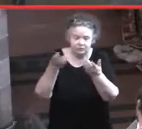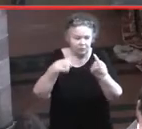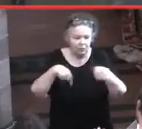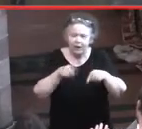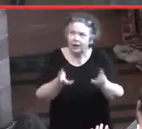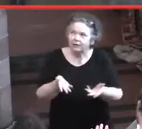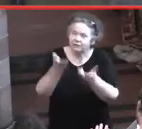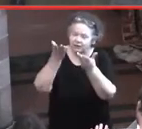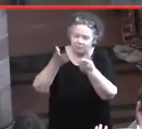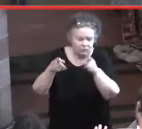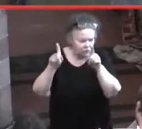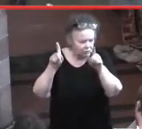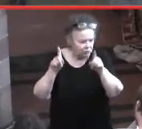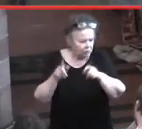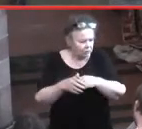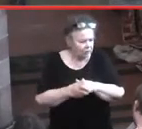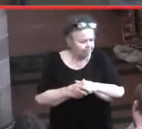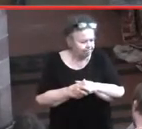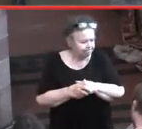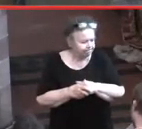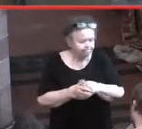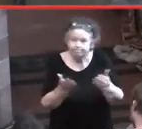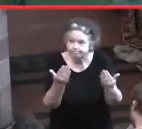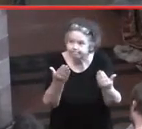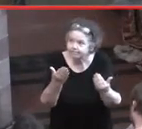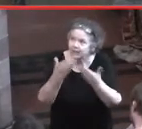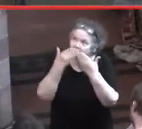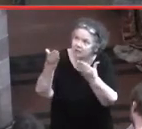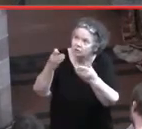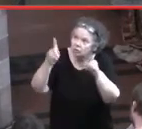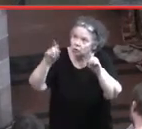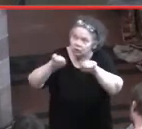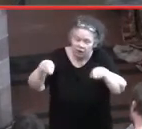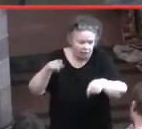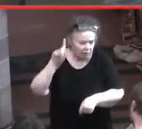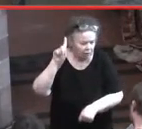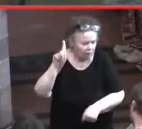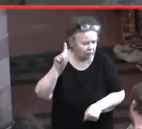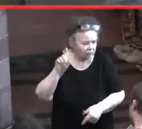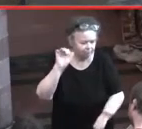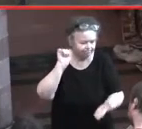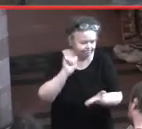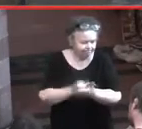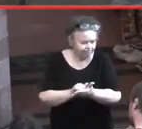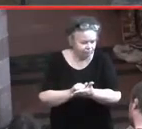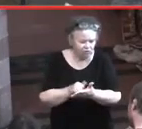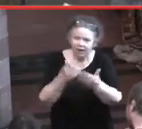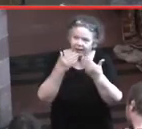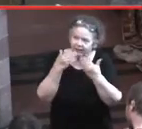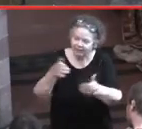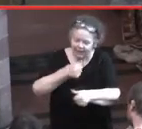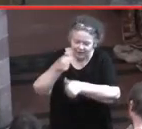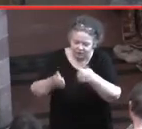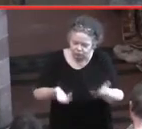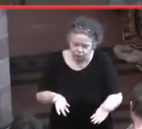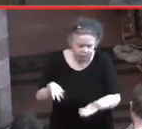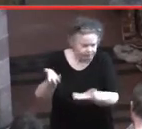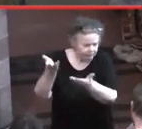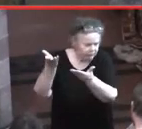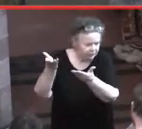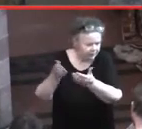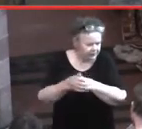hearts. We lift them to the Lord. Let us give thanks to the Lord our God. It is right to give our thanks and